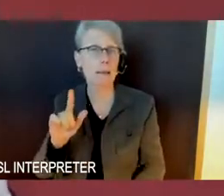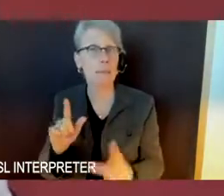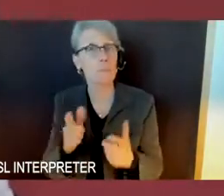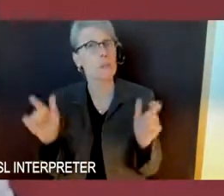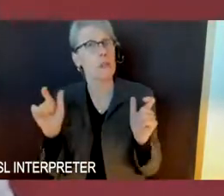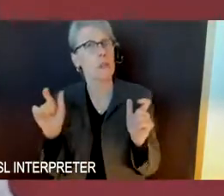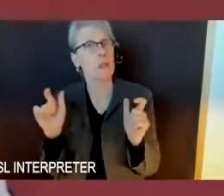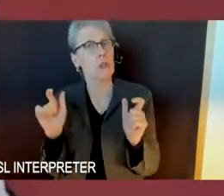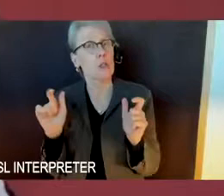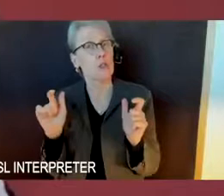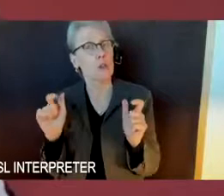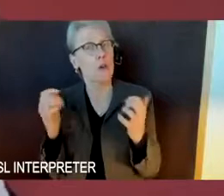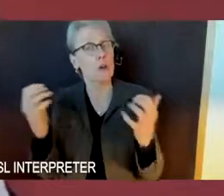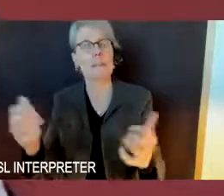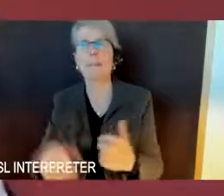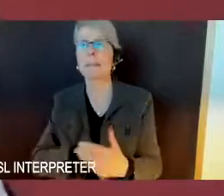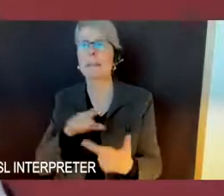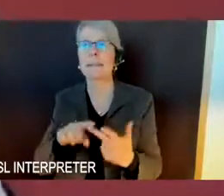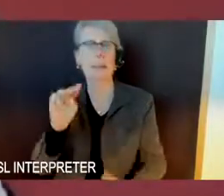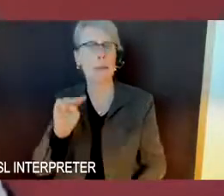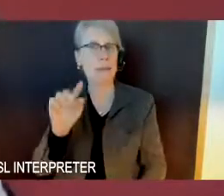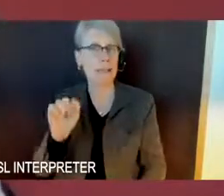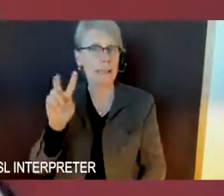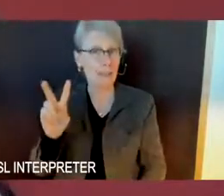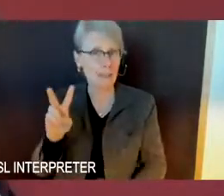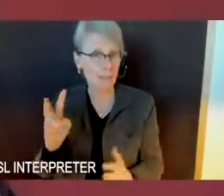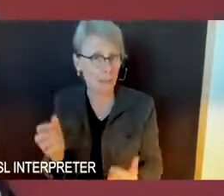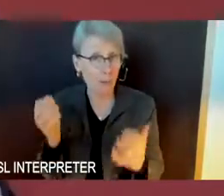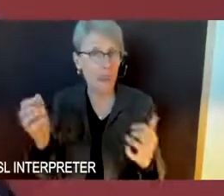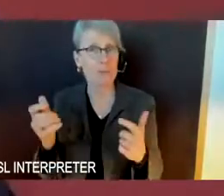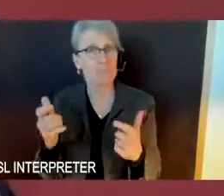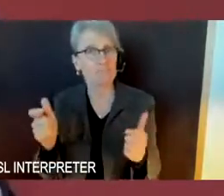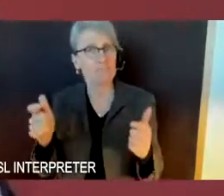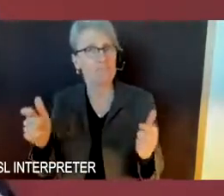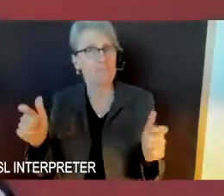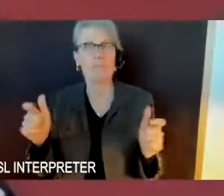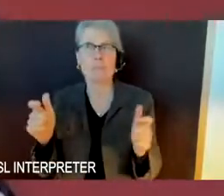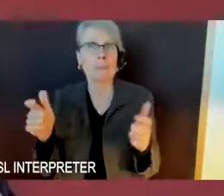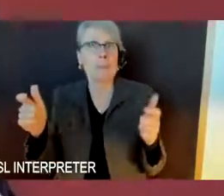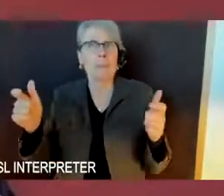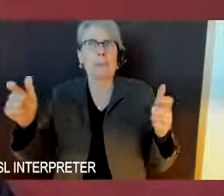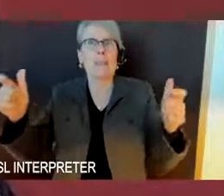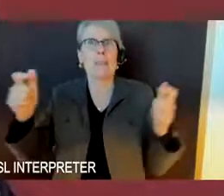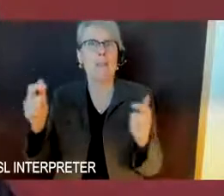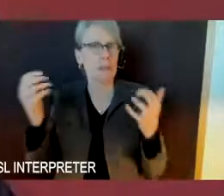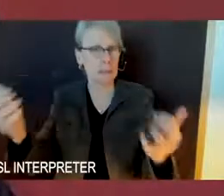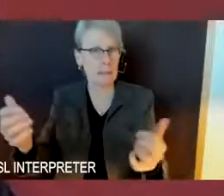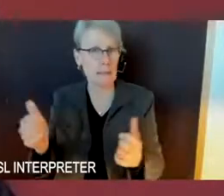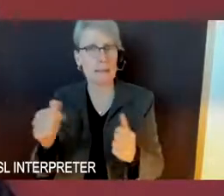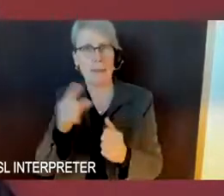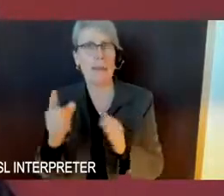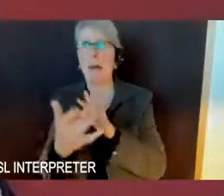piece with Bell, which was much bigger. I did some pieces with MTV. And larger media with